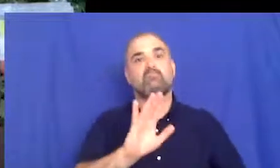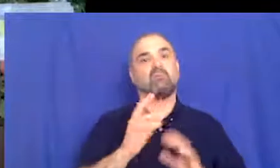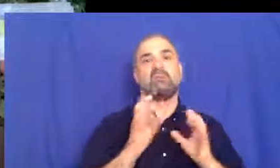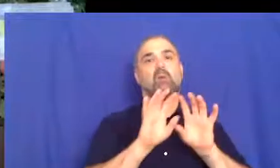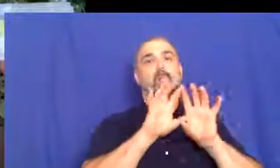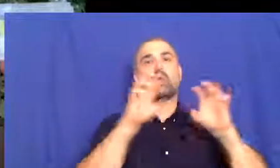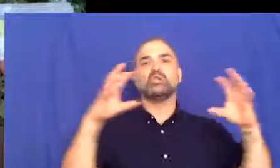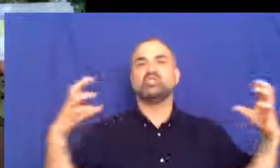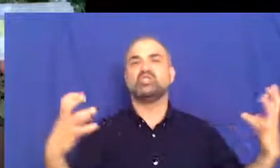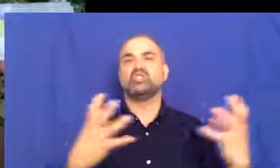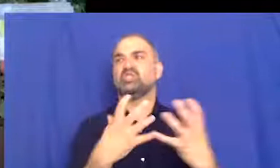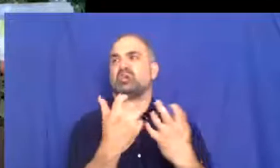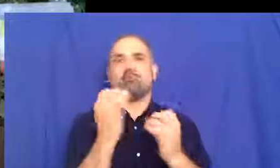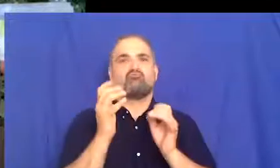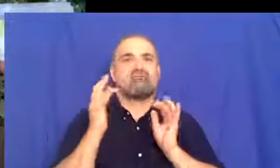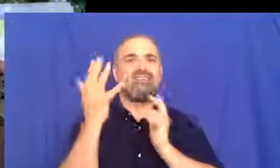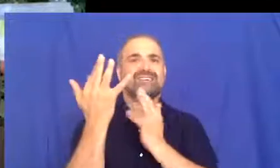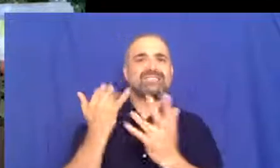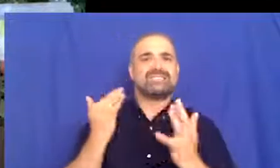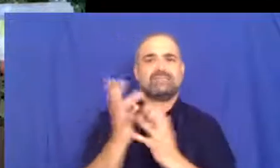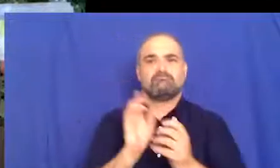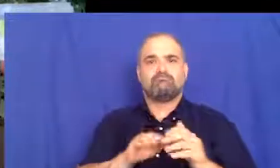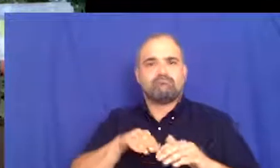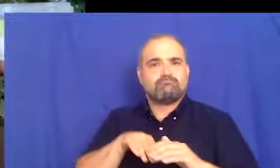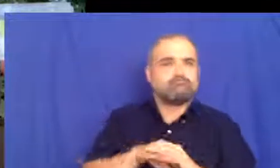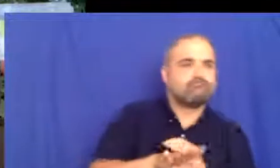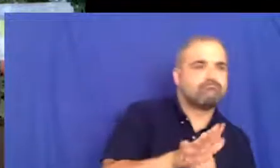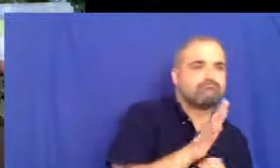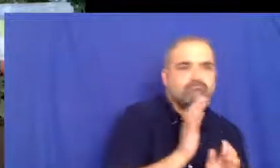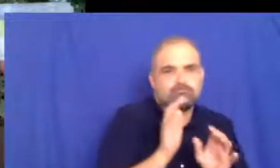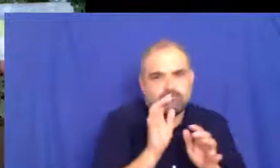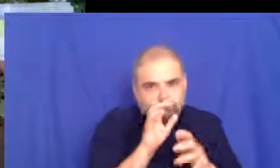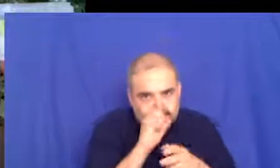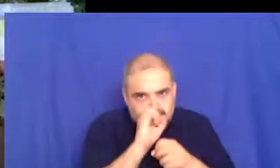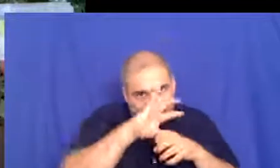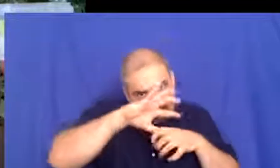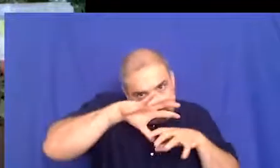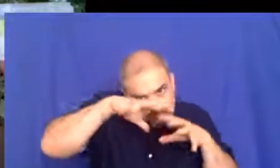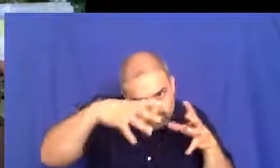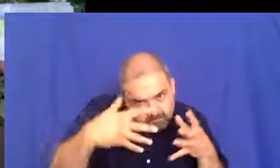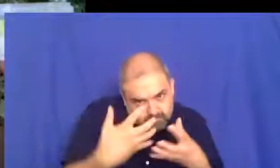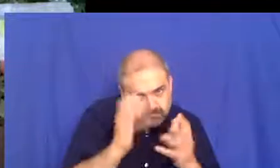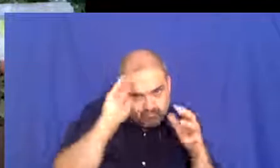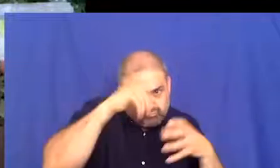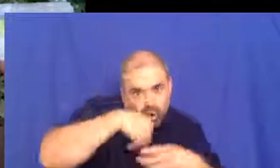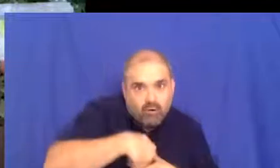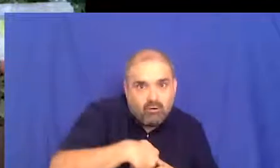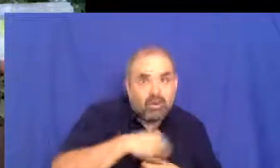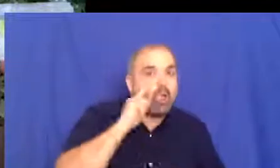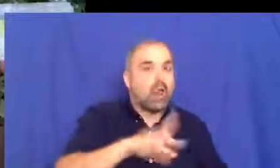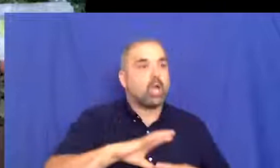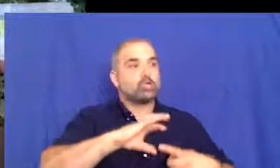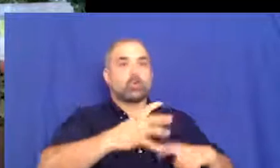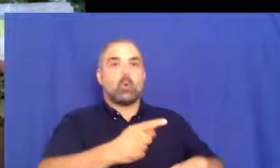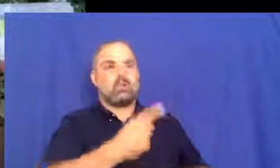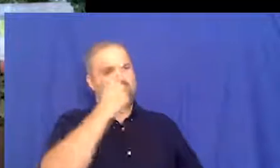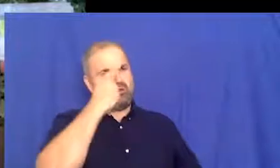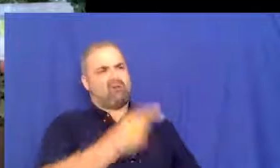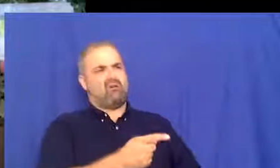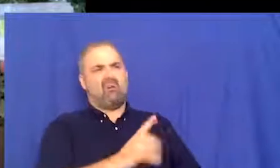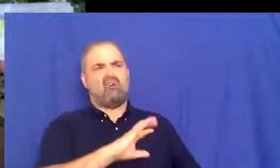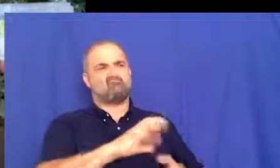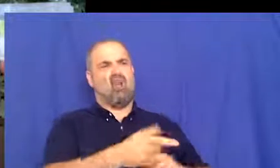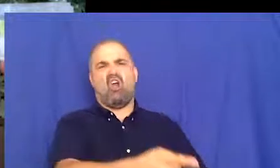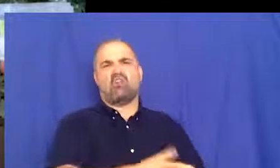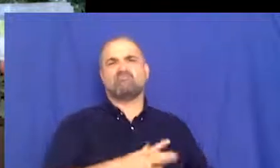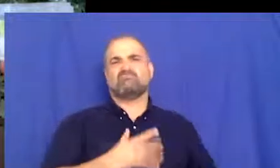go rest up in a bush or some shrubland and curl up into that ball, or kind of mostly the way into a ball. And by looking like a stone, you